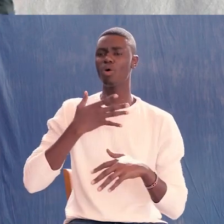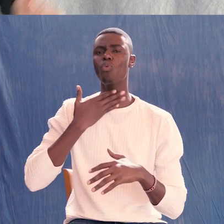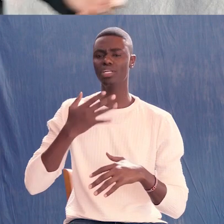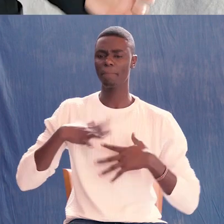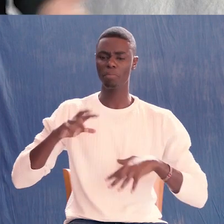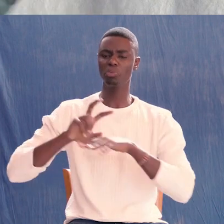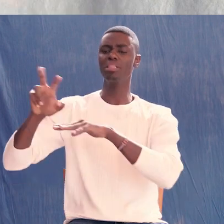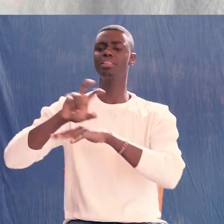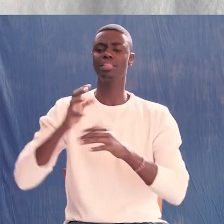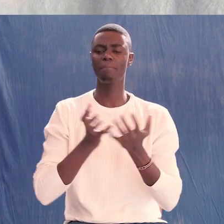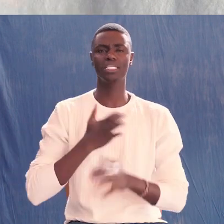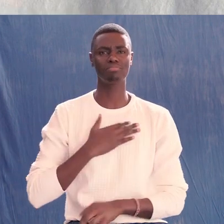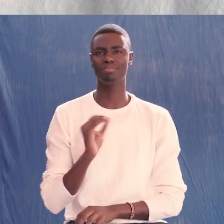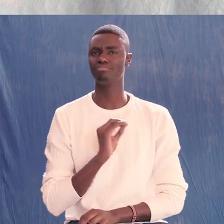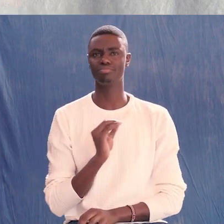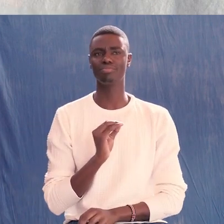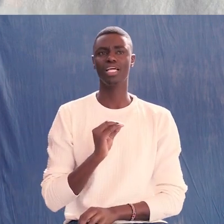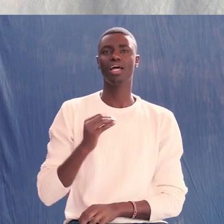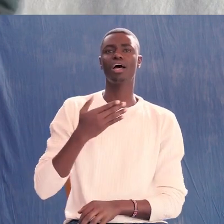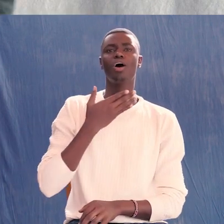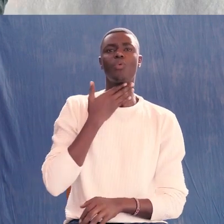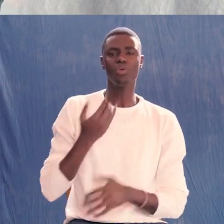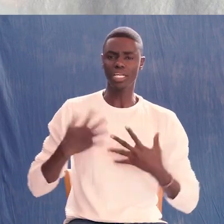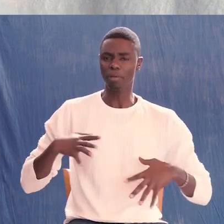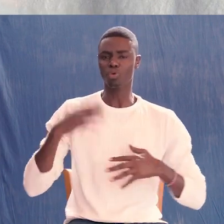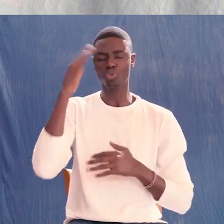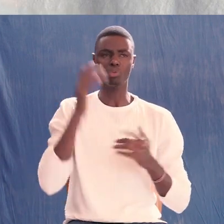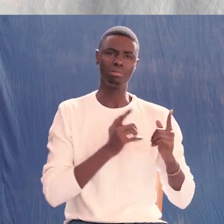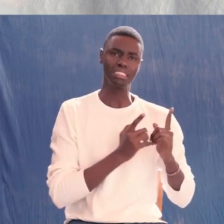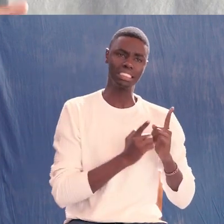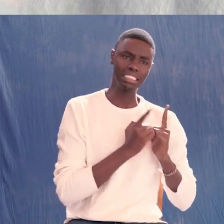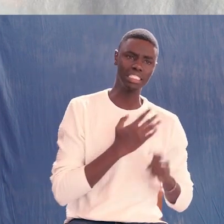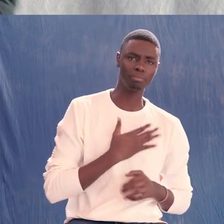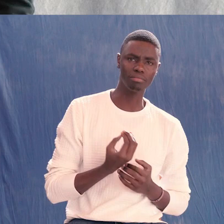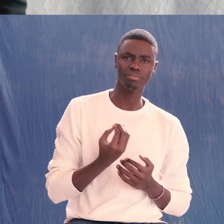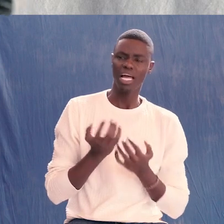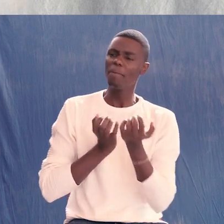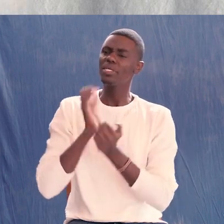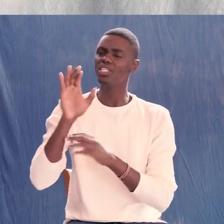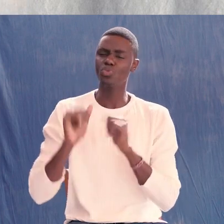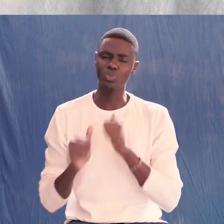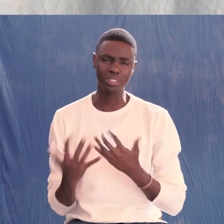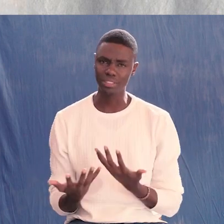I don't want people to know who I'm dating. Why do you want to know who I'm dating? What business is that of yours?